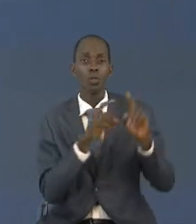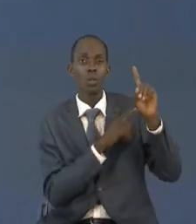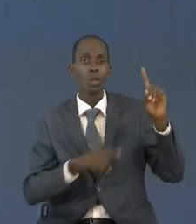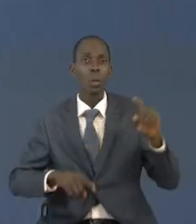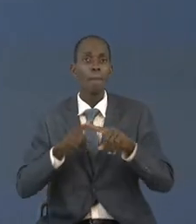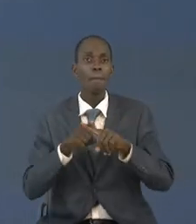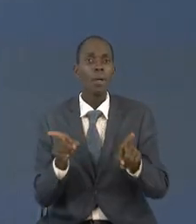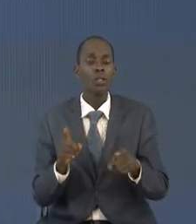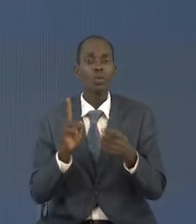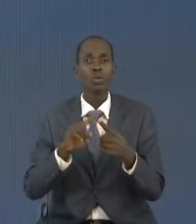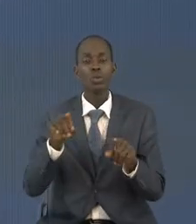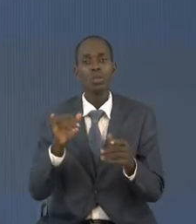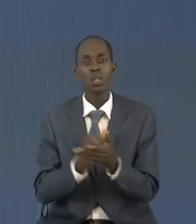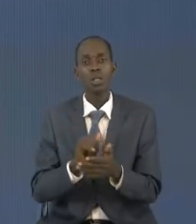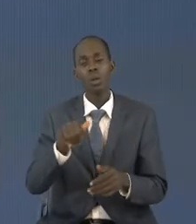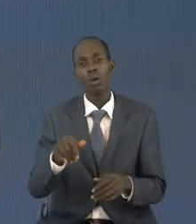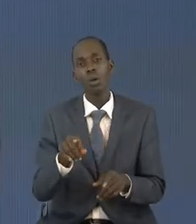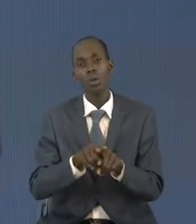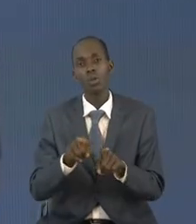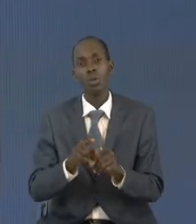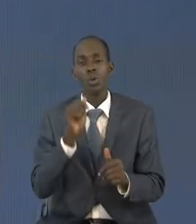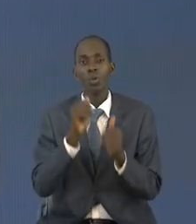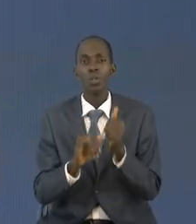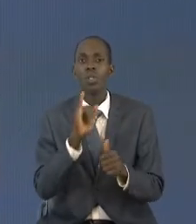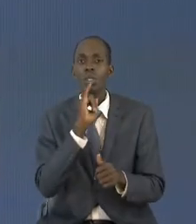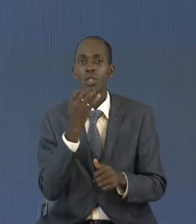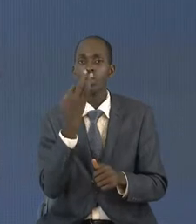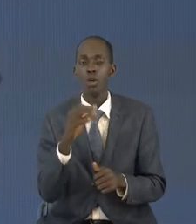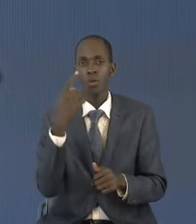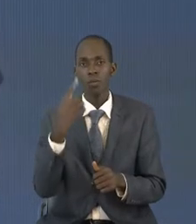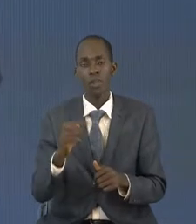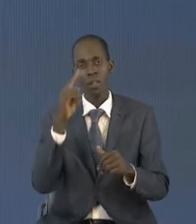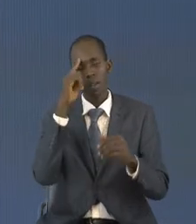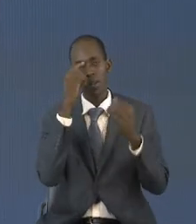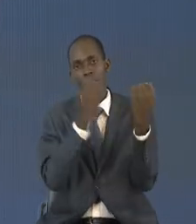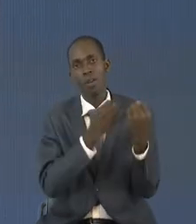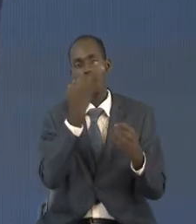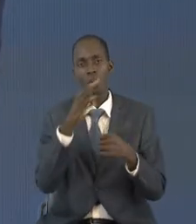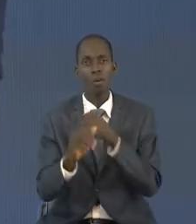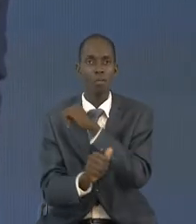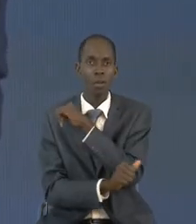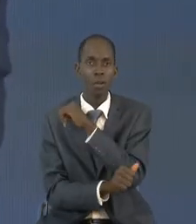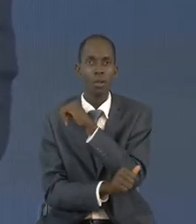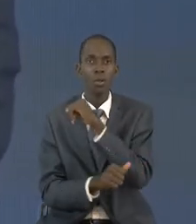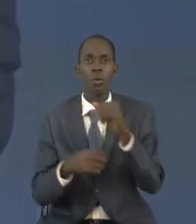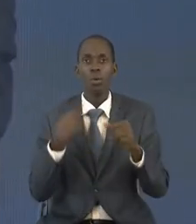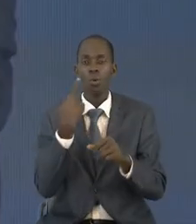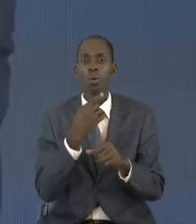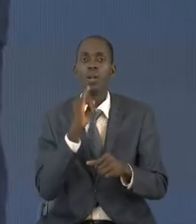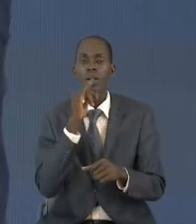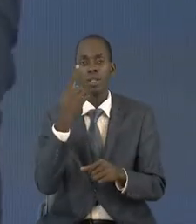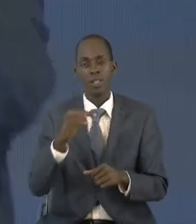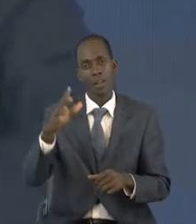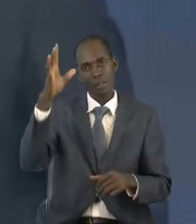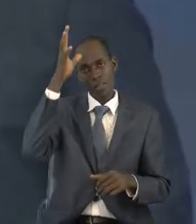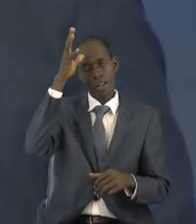that also which is of the faith of Abraham, who is the father of all. So